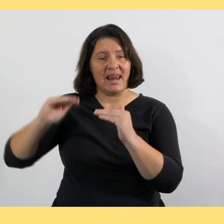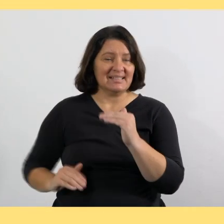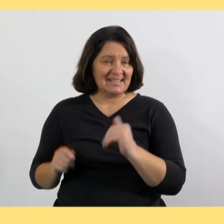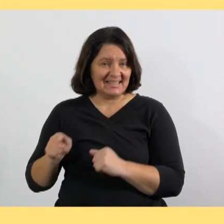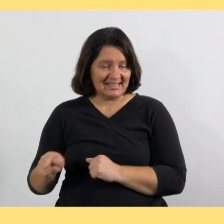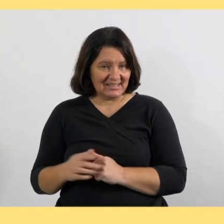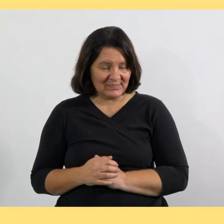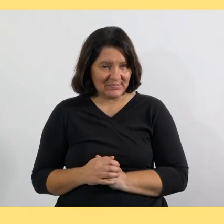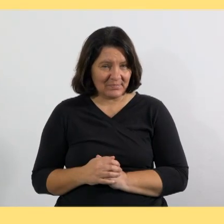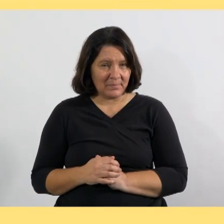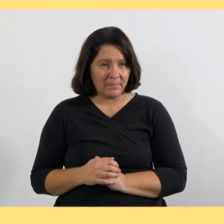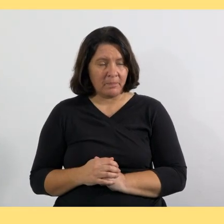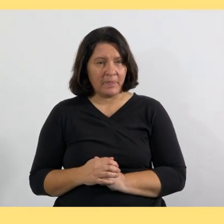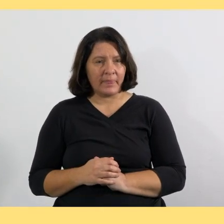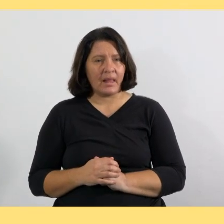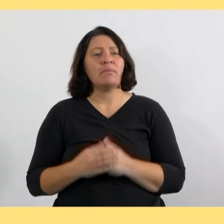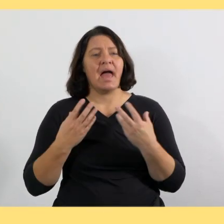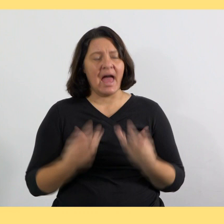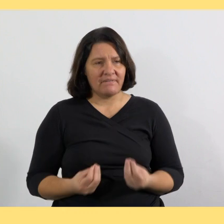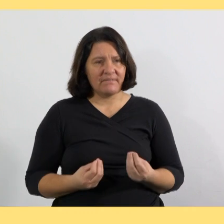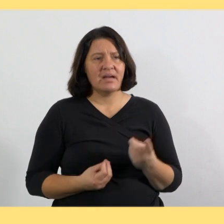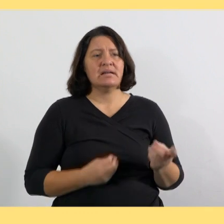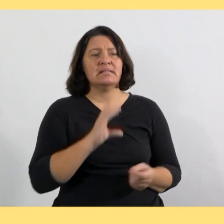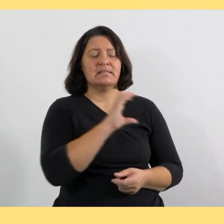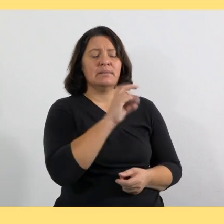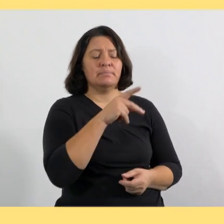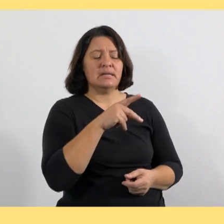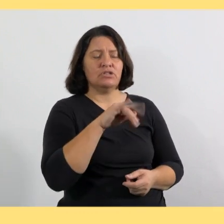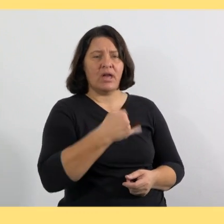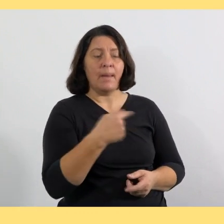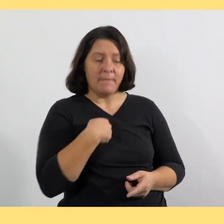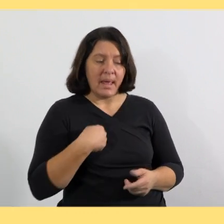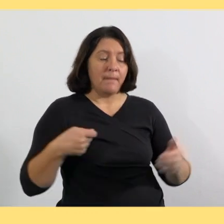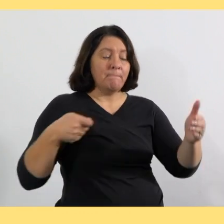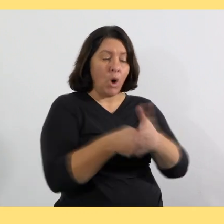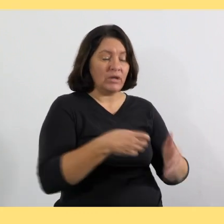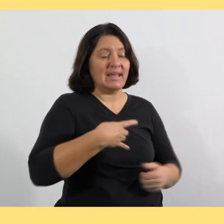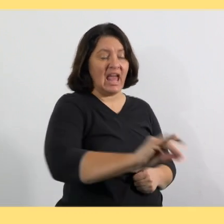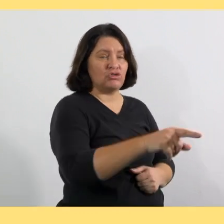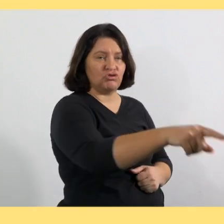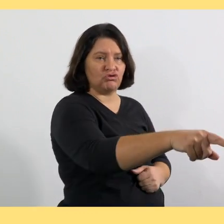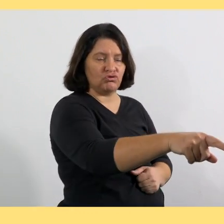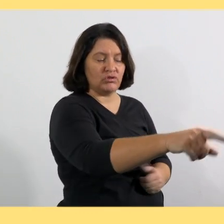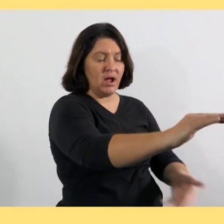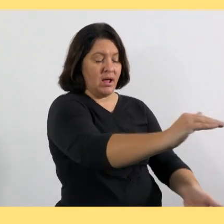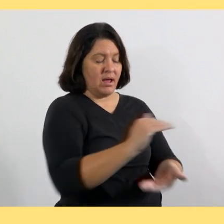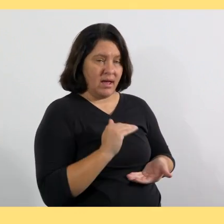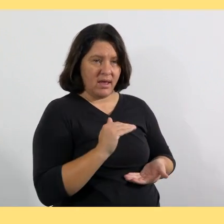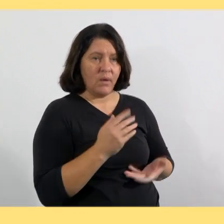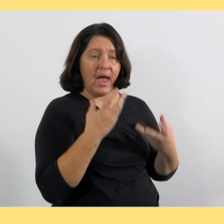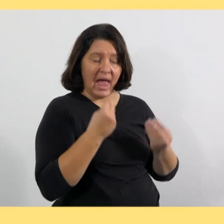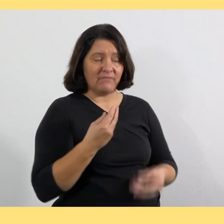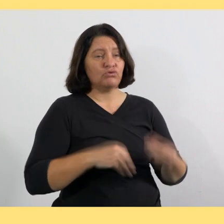here, cash payments. Do we have trading stock in the cash payments journal?